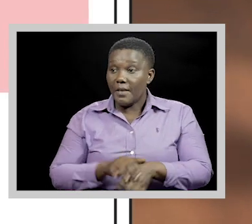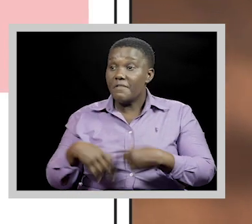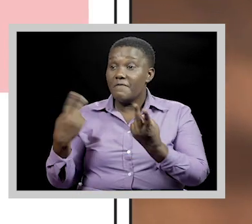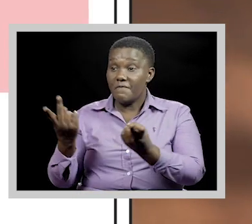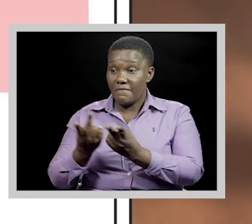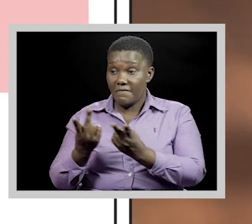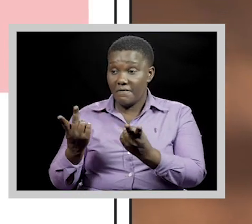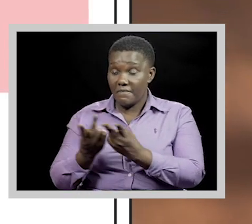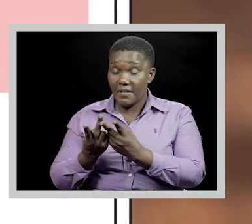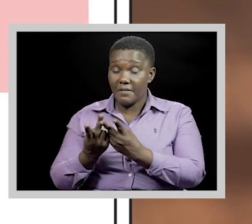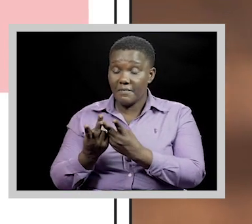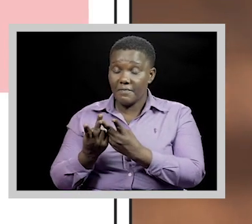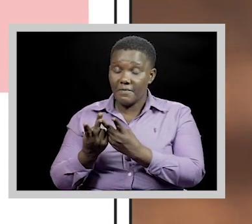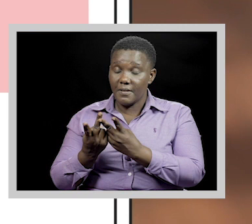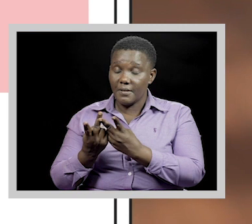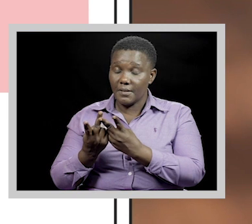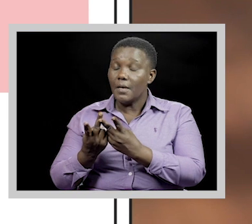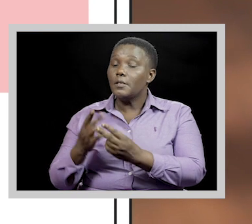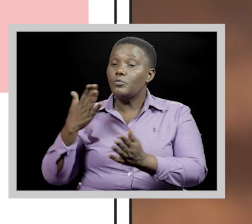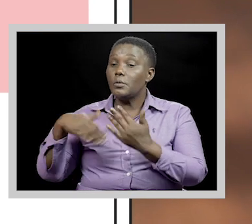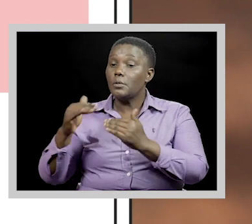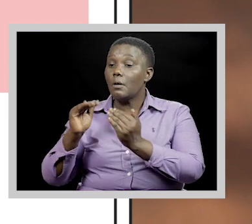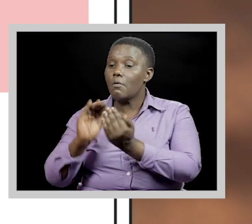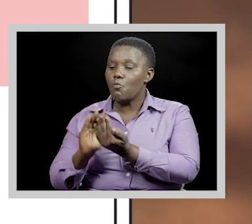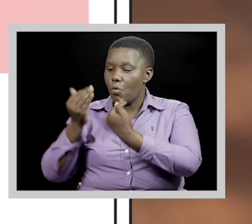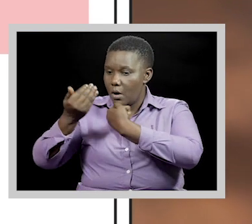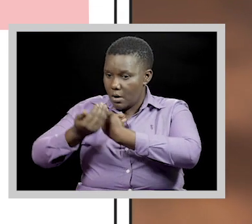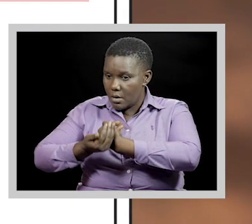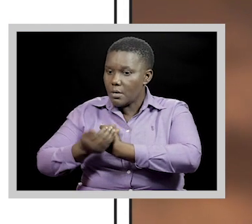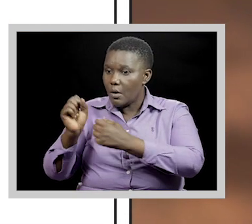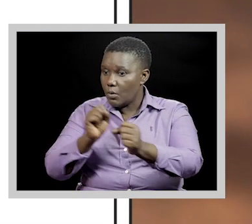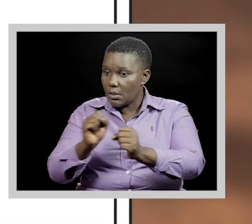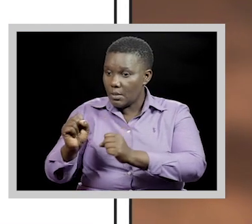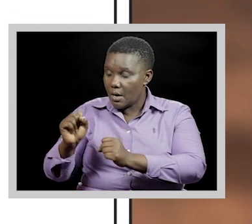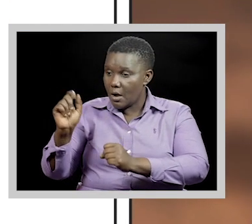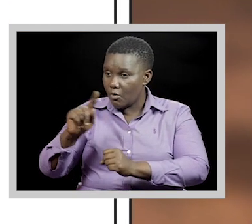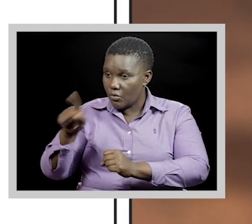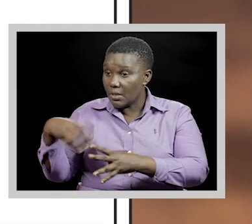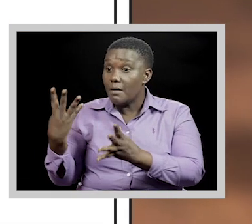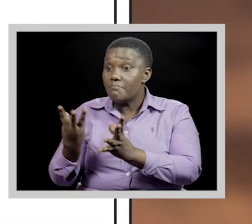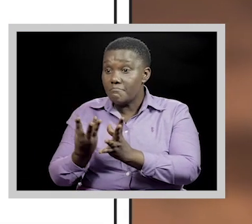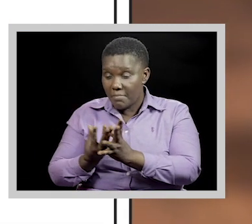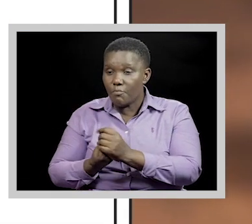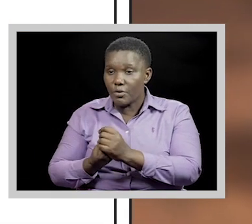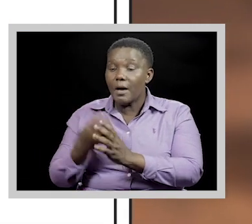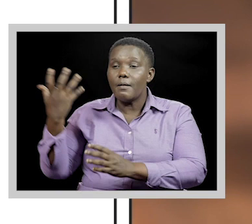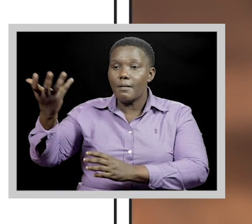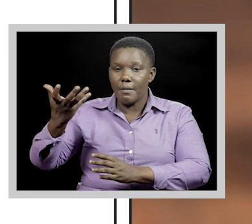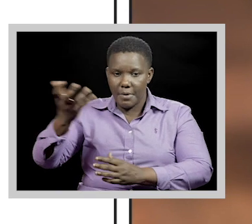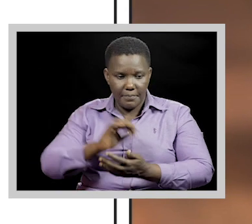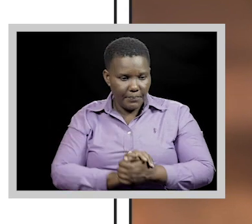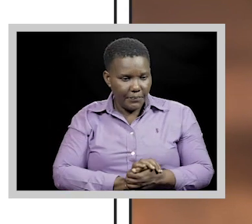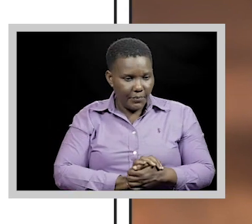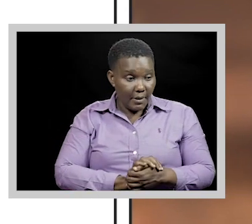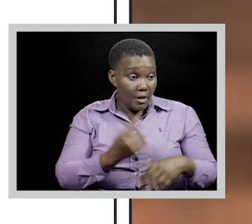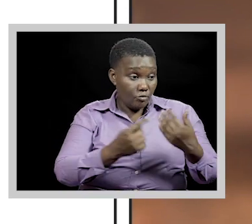restriction consistent with the legitimate aim of protecting victims and the community. The